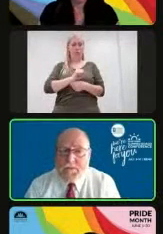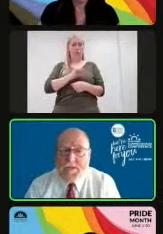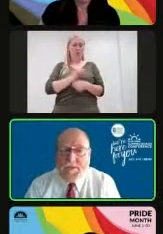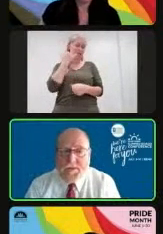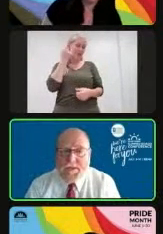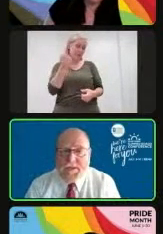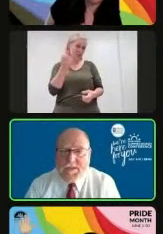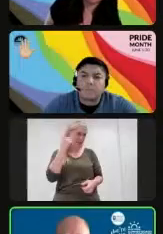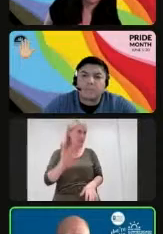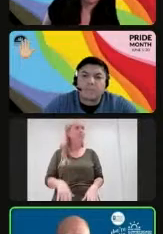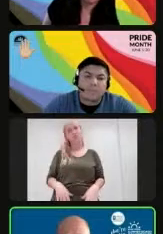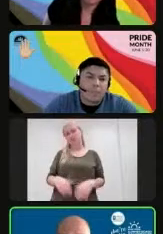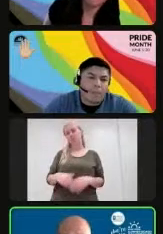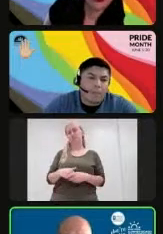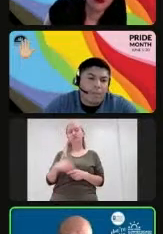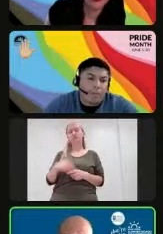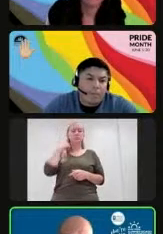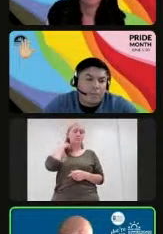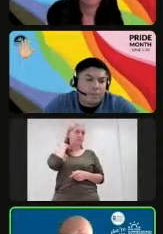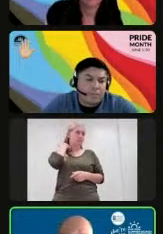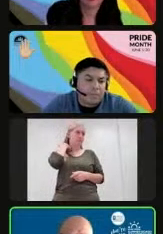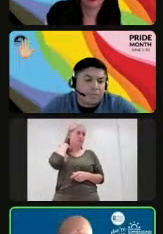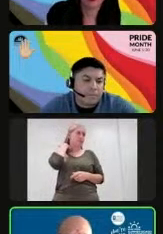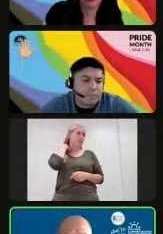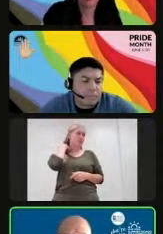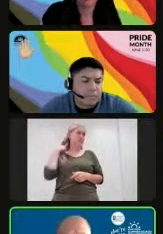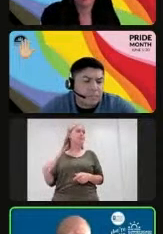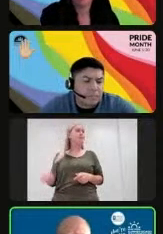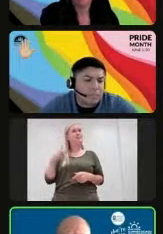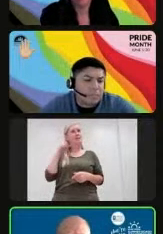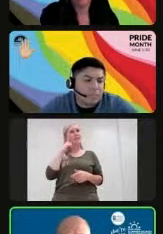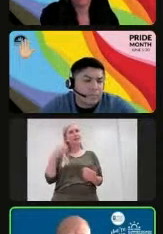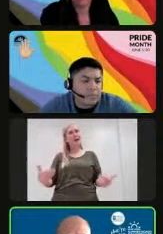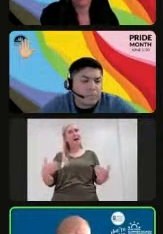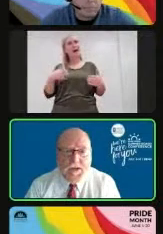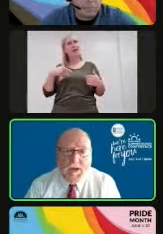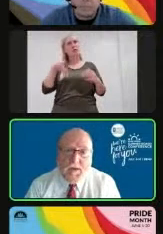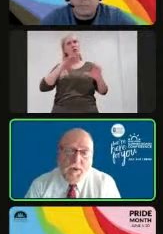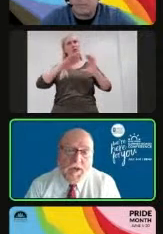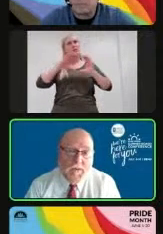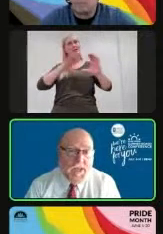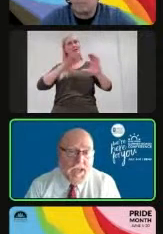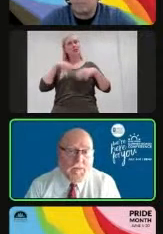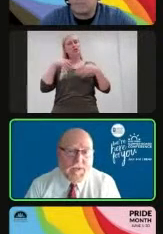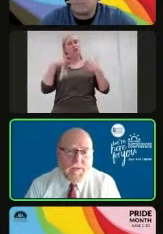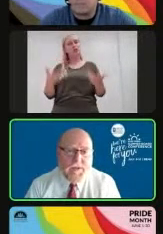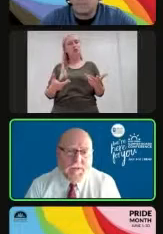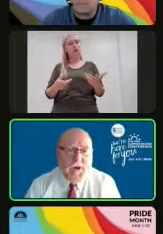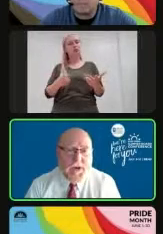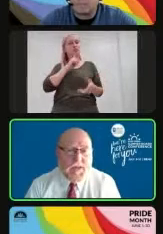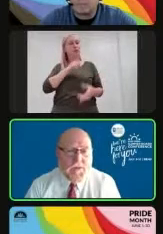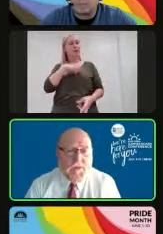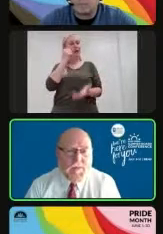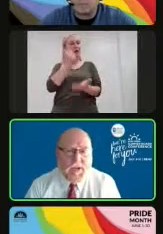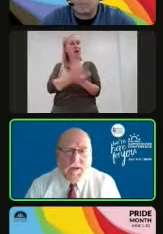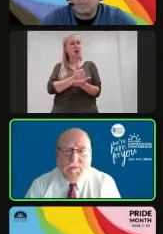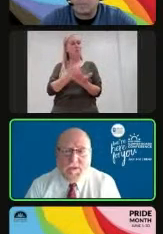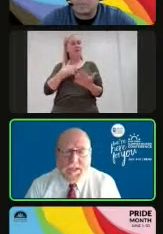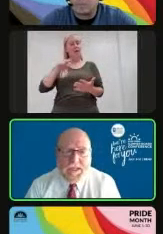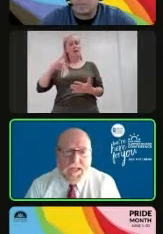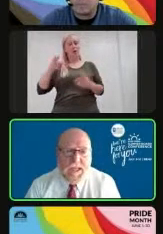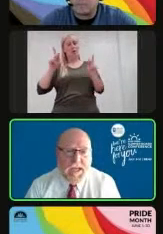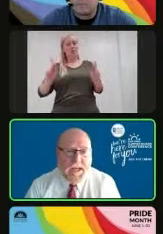Yeah, it definitely makes sense to me. I think to have those conversations, one, it really helps to have a third party in the room to